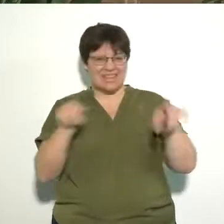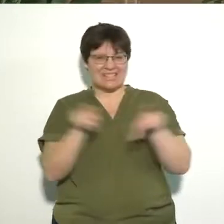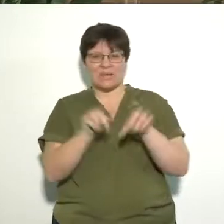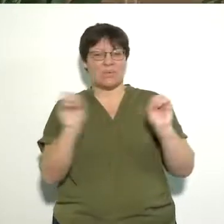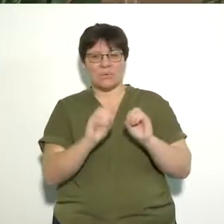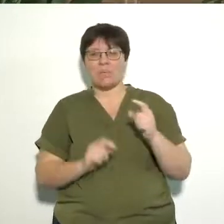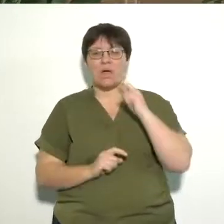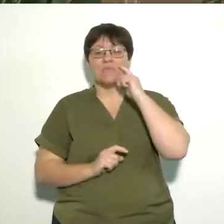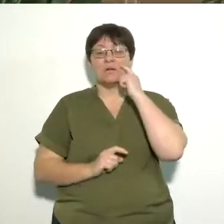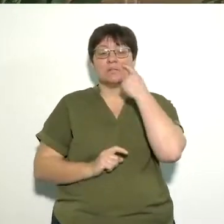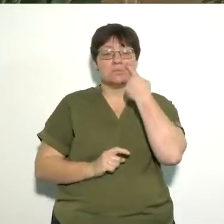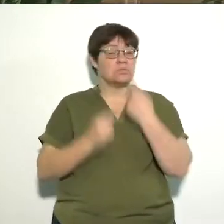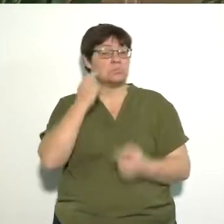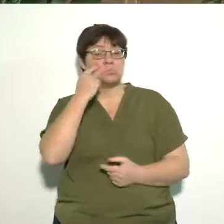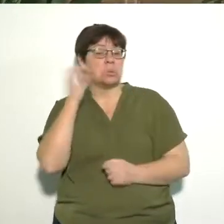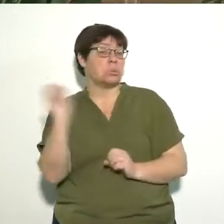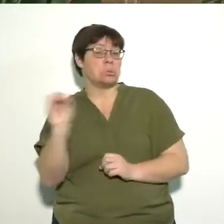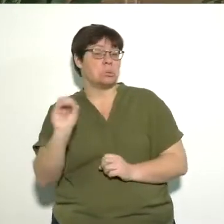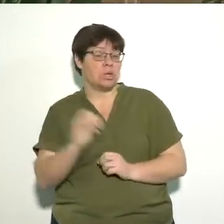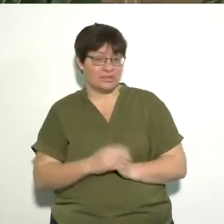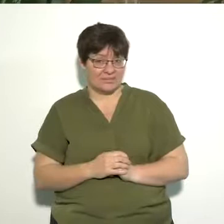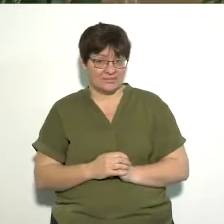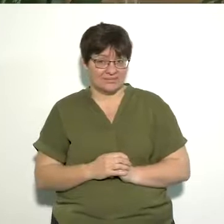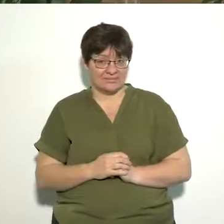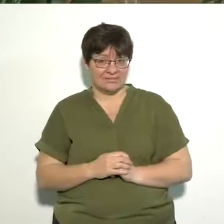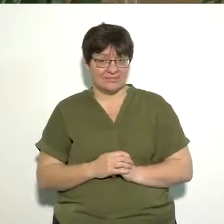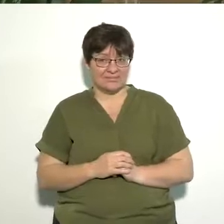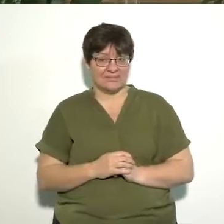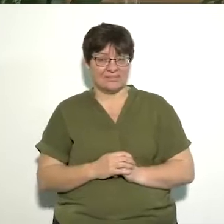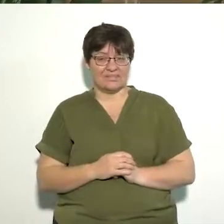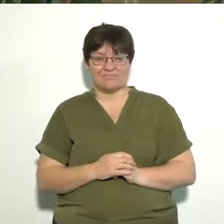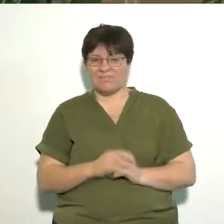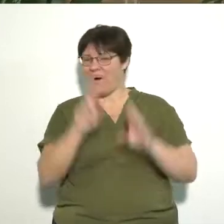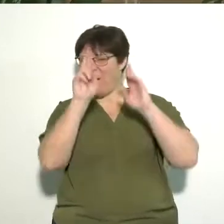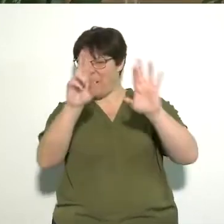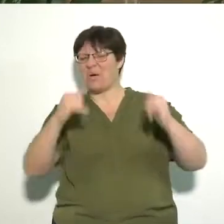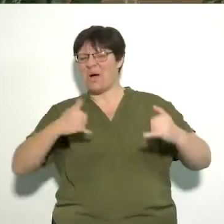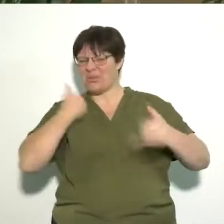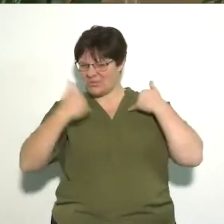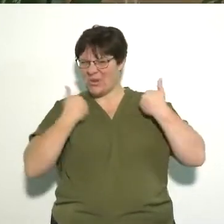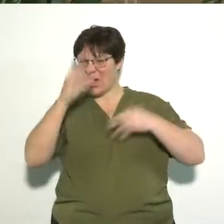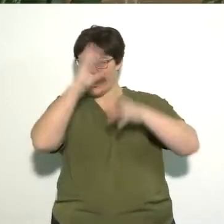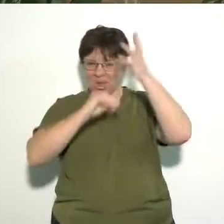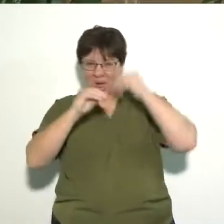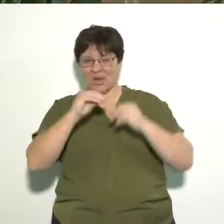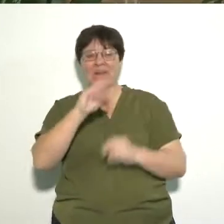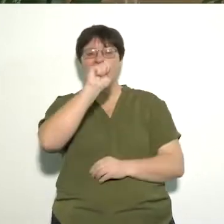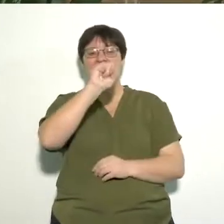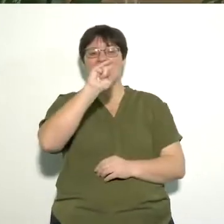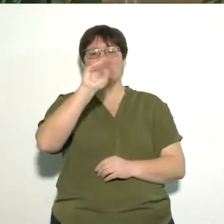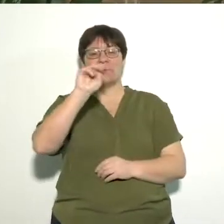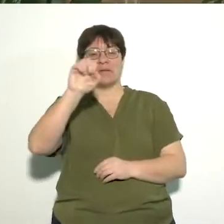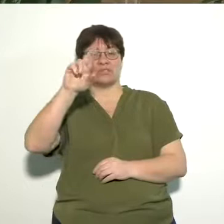I've got a beauty spot on the right-hand side, but I do not have one on the left-hand side. I hope you enjoyed learning a little bit more about